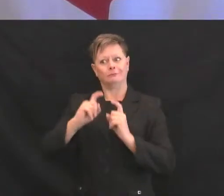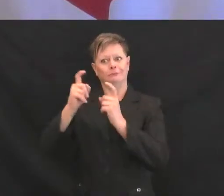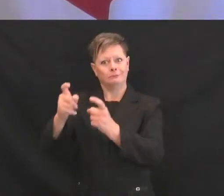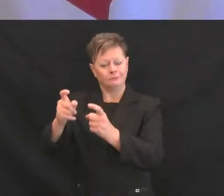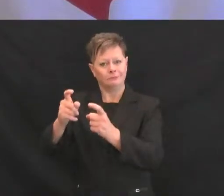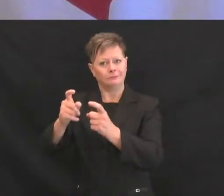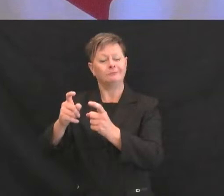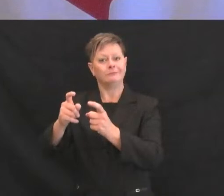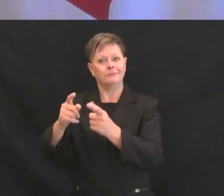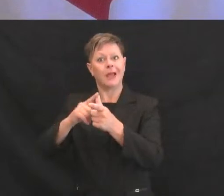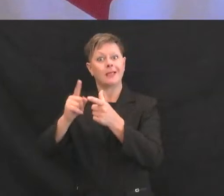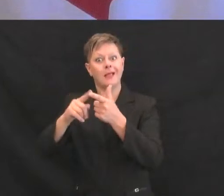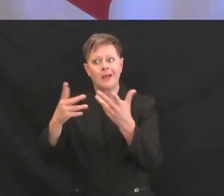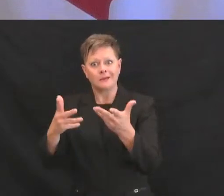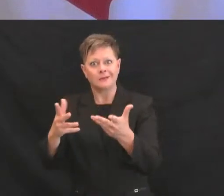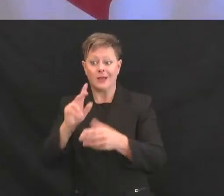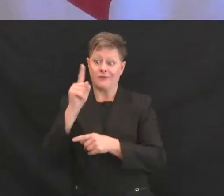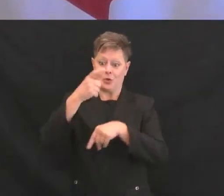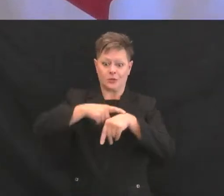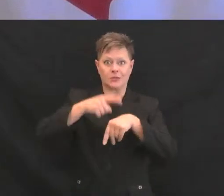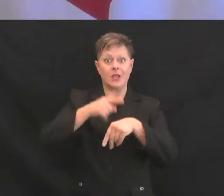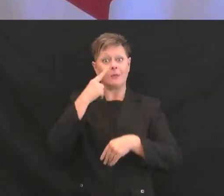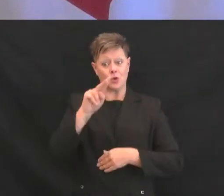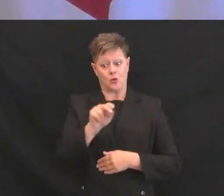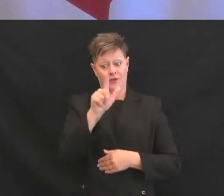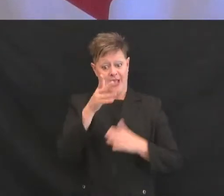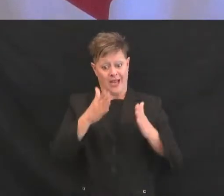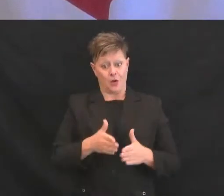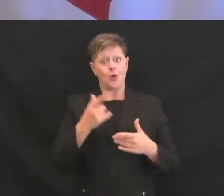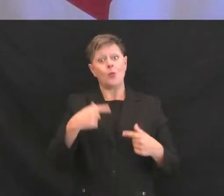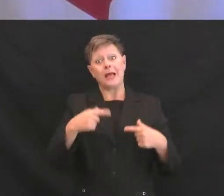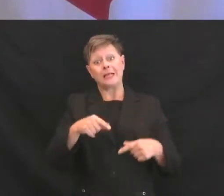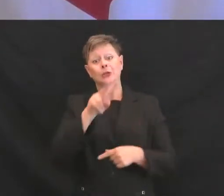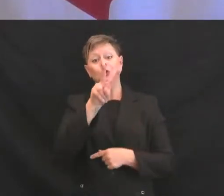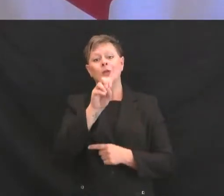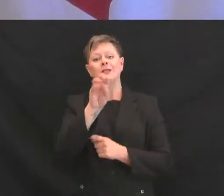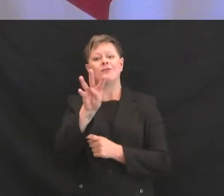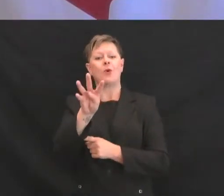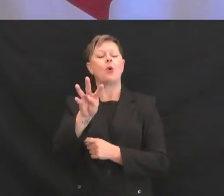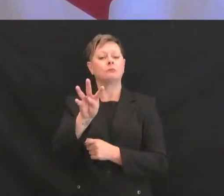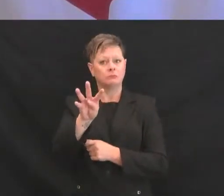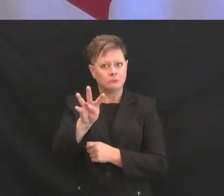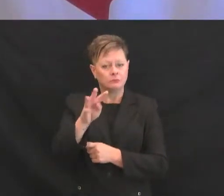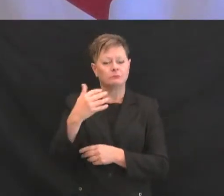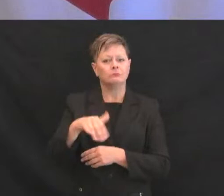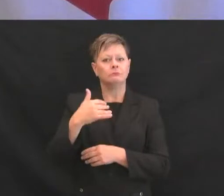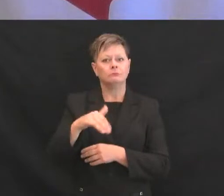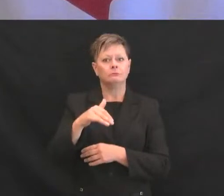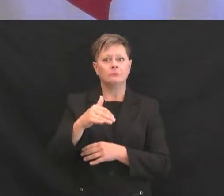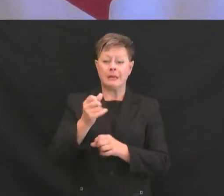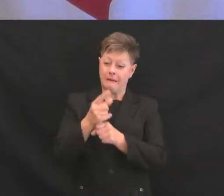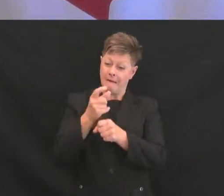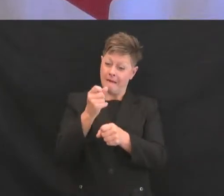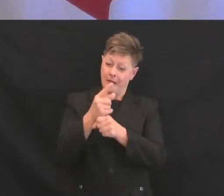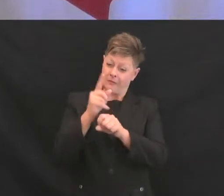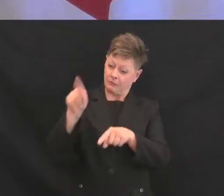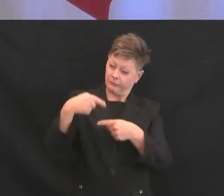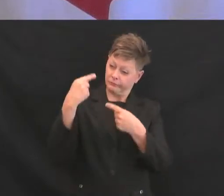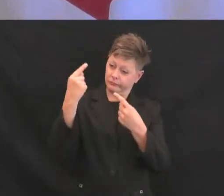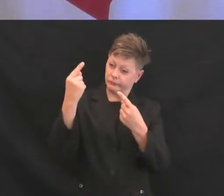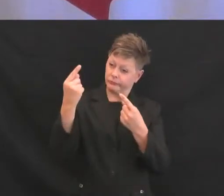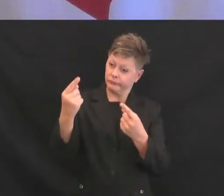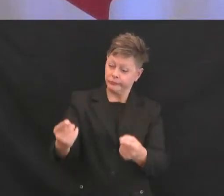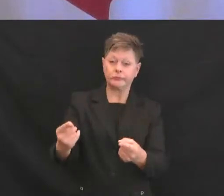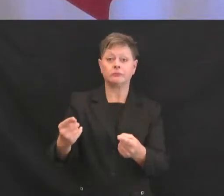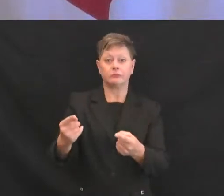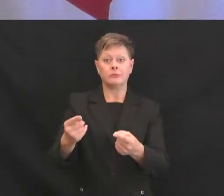bestowed upon Newfoundlanders and Labradorians in 2004. Every year since, citizens of our province have